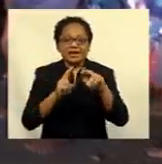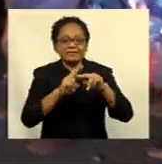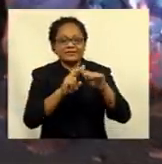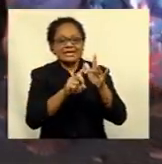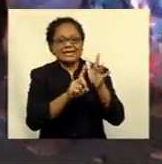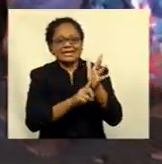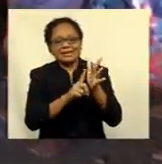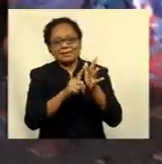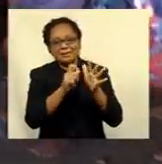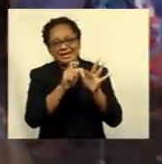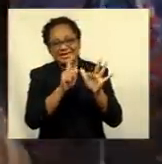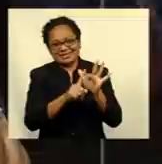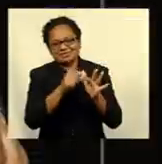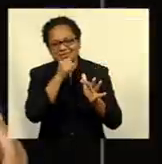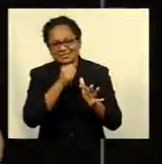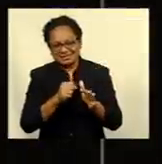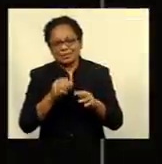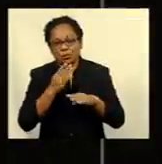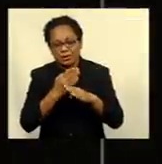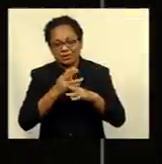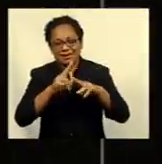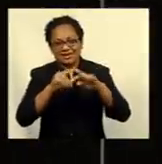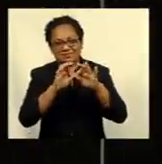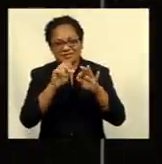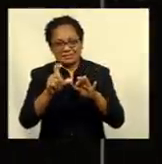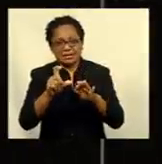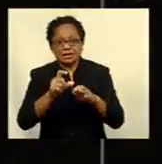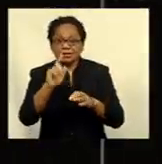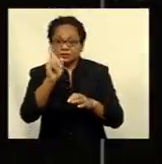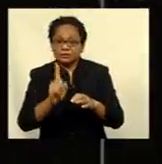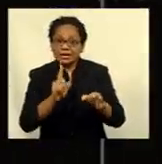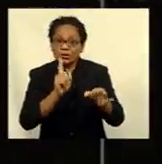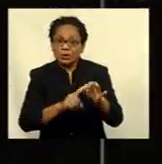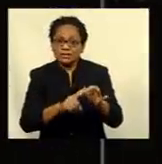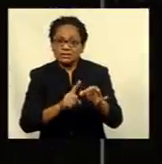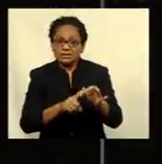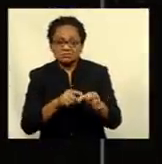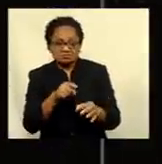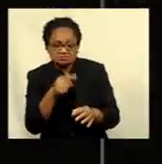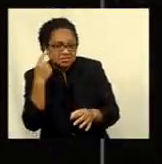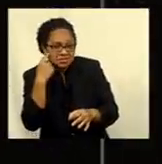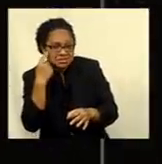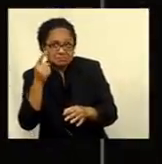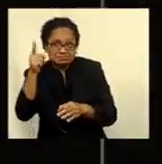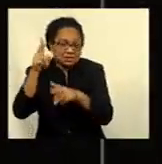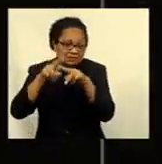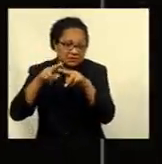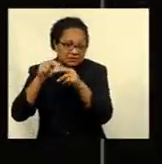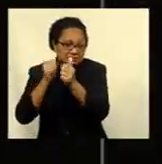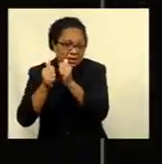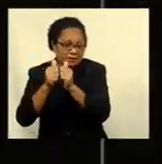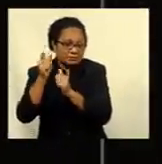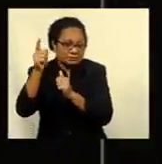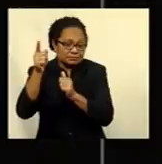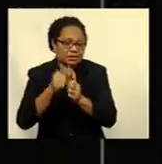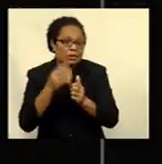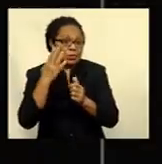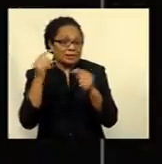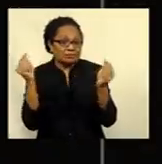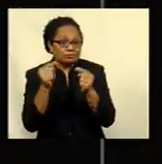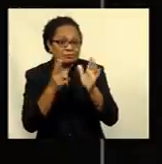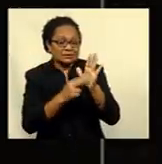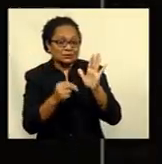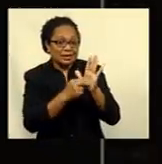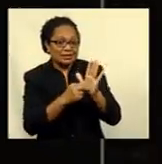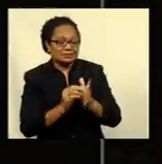Naikaso. And in Fijian Pulse, we ask, how would you rate Fiji's performance during the Olympic gold medal final against New